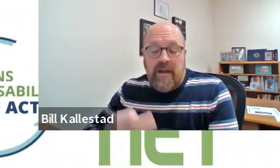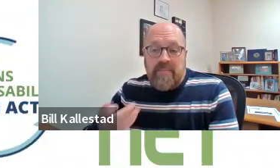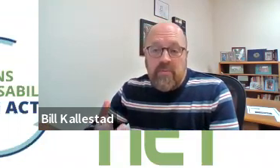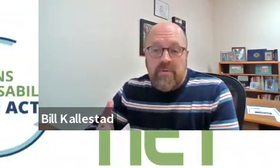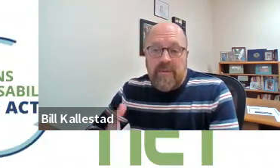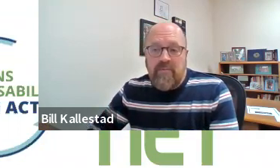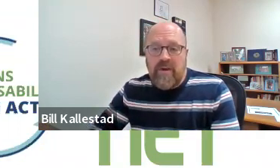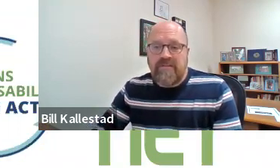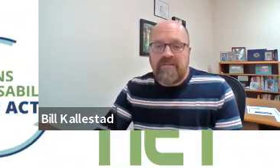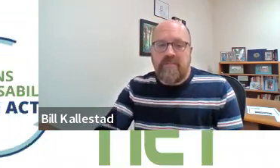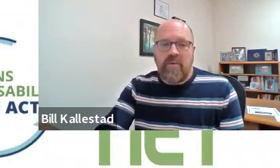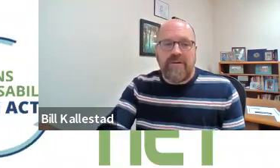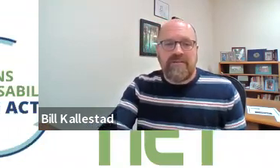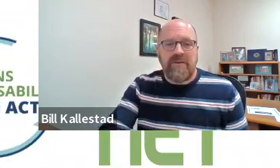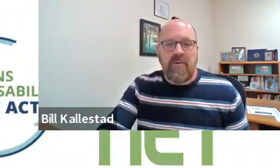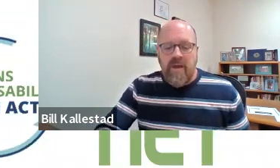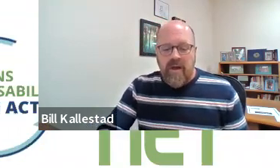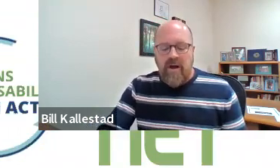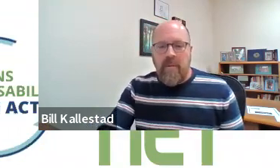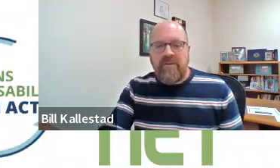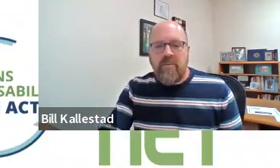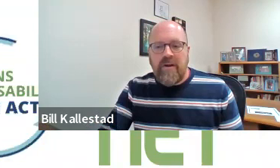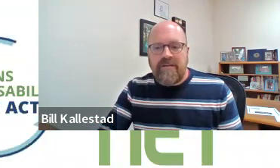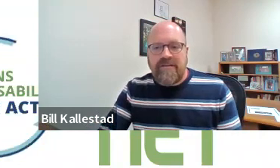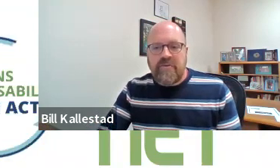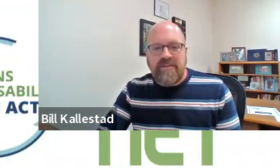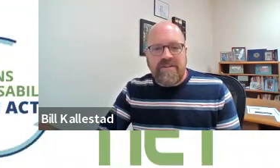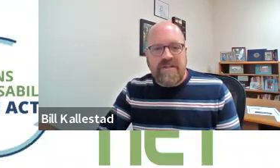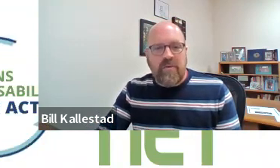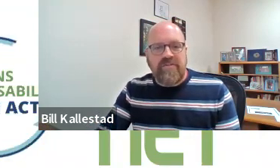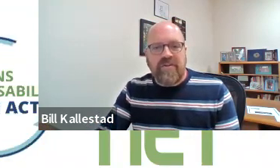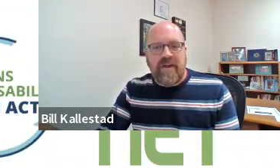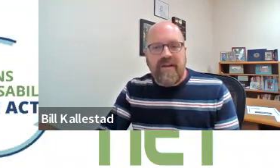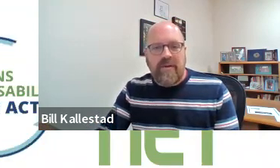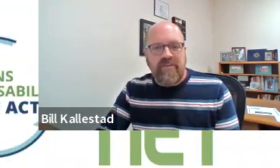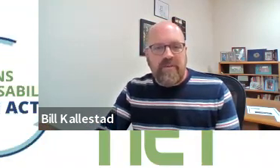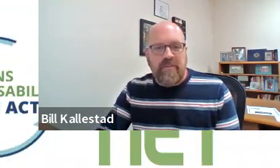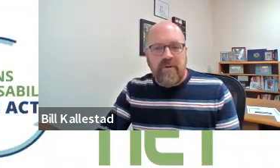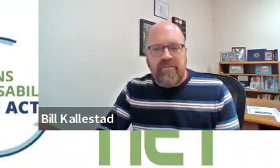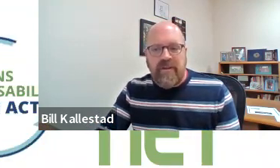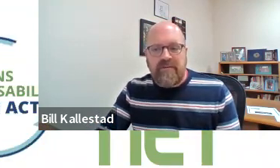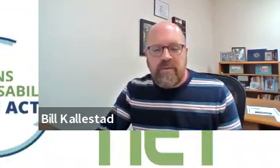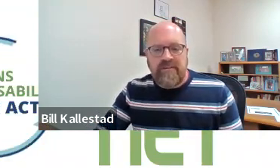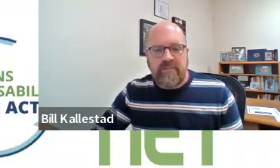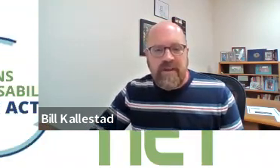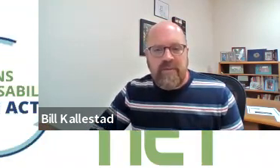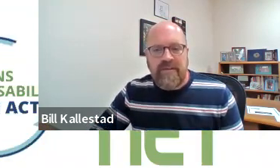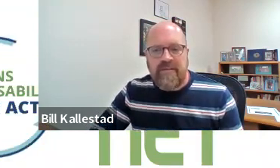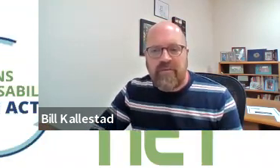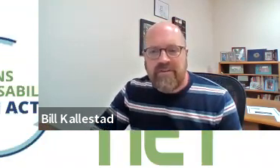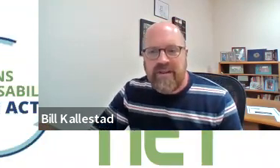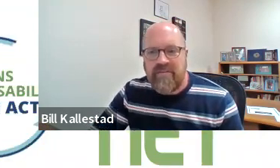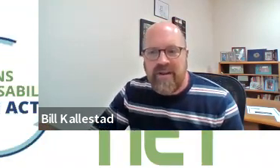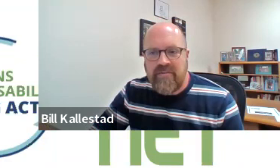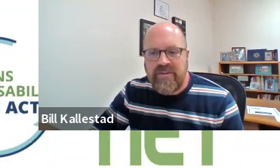a lot of people with a big voice is important. So I do want to transition and we're going to start talking about some of the bills and then create some time at the